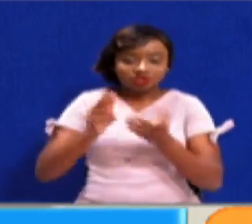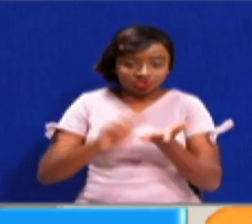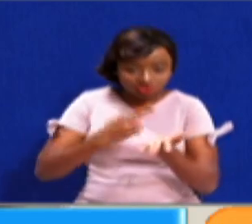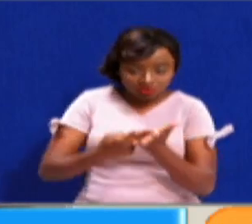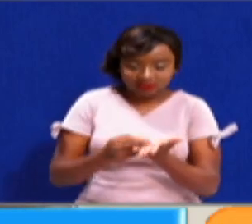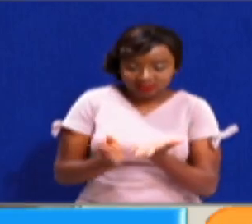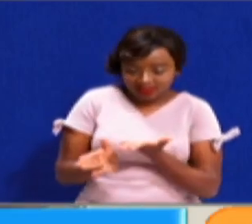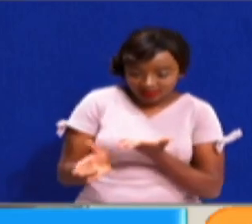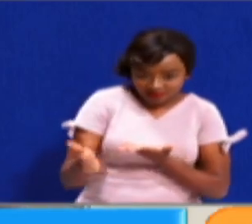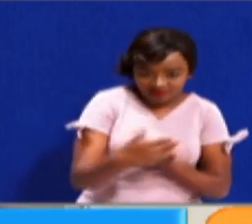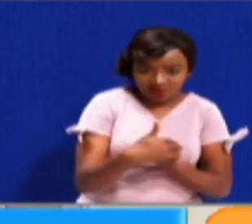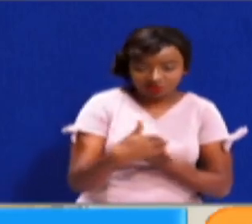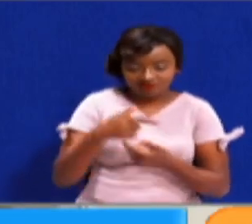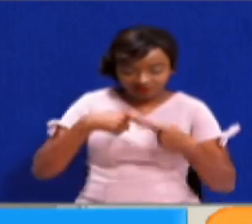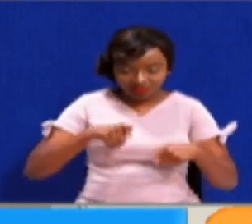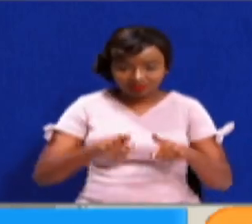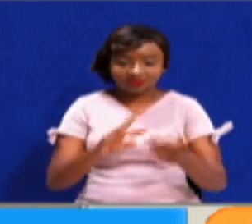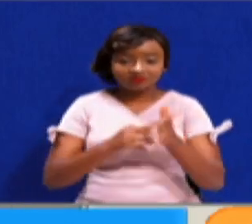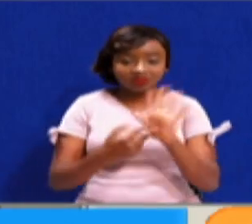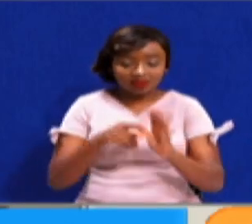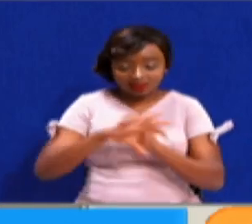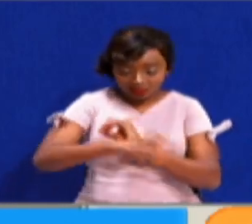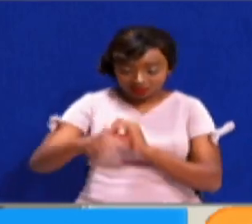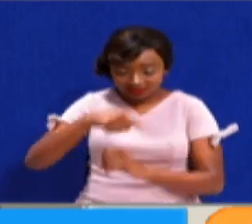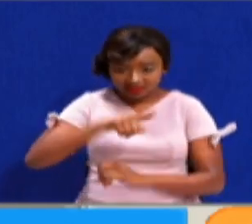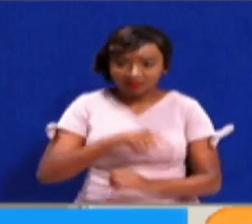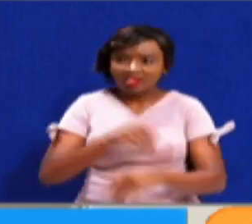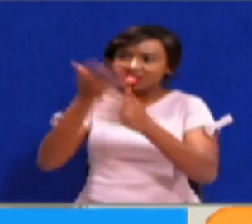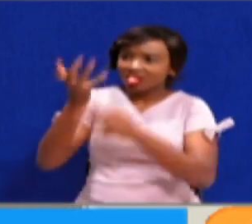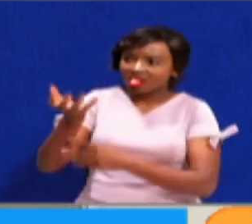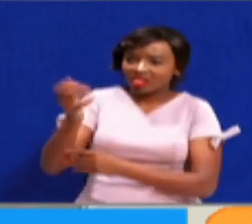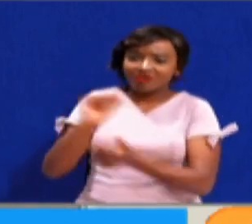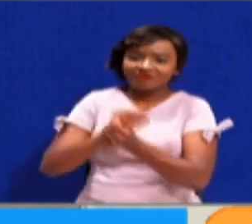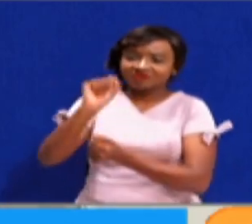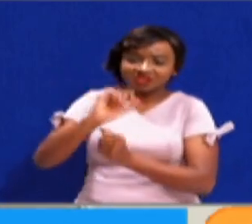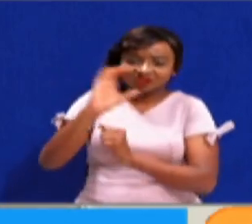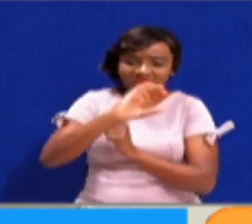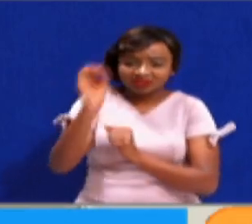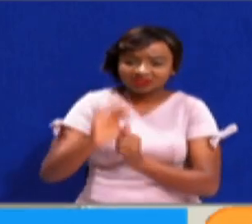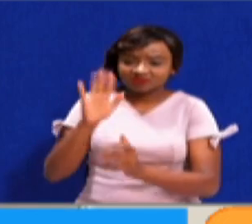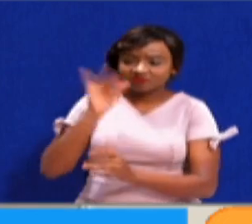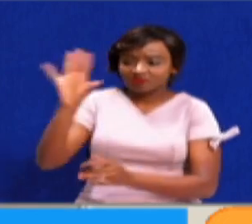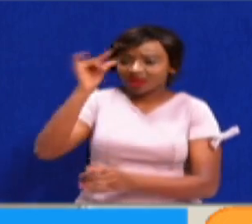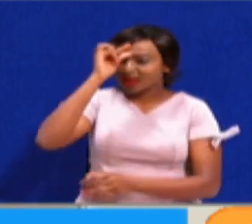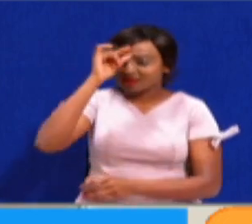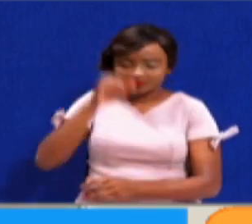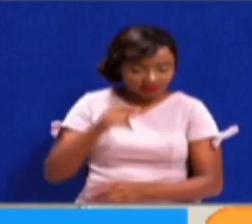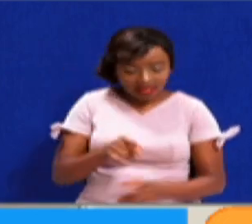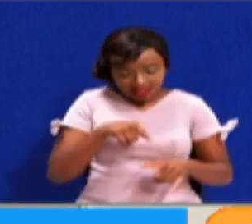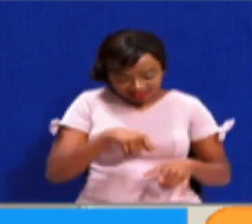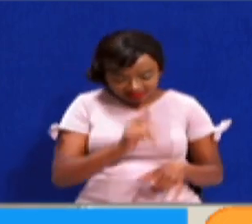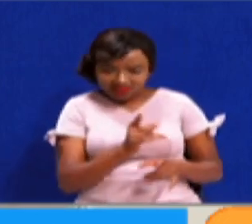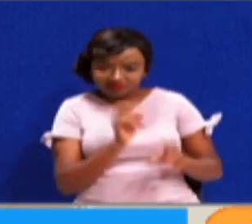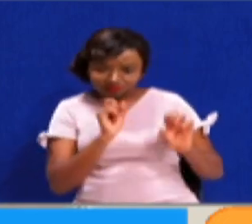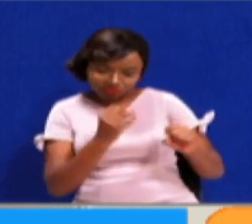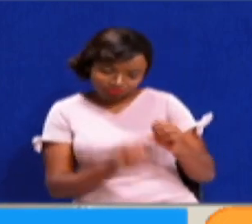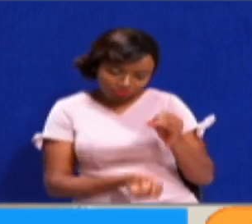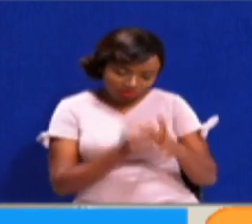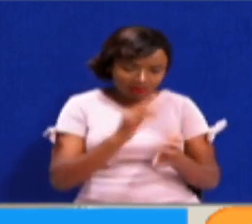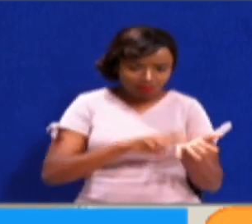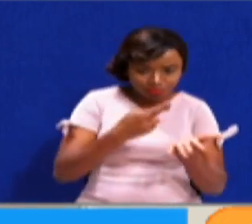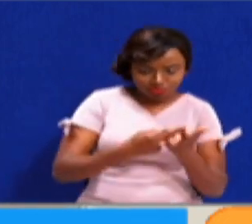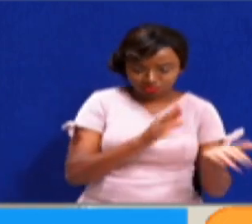where they raise a bit of their own money as well, instead of depending on this 15% that is coming from the national government. And the own